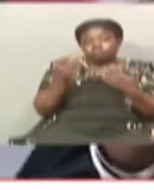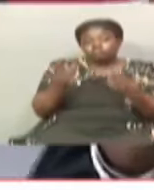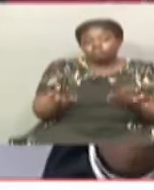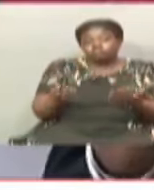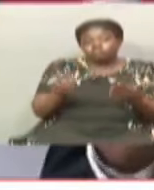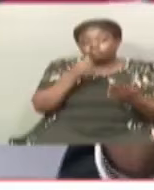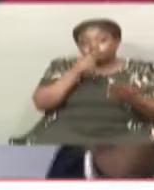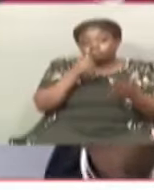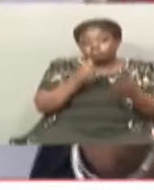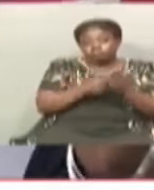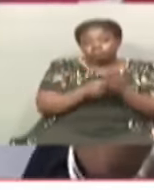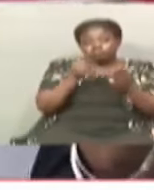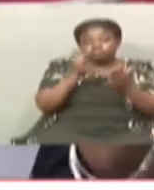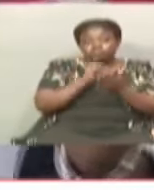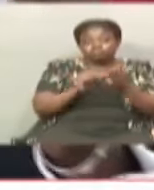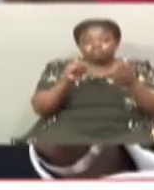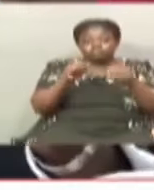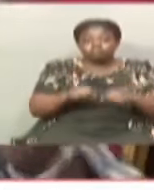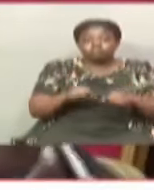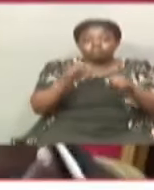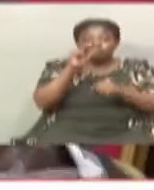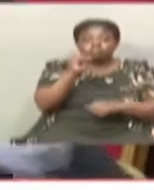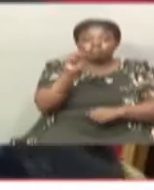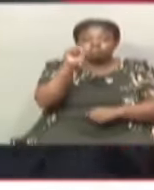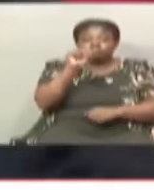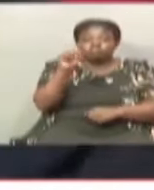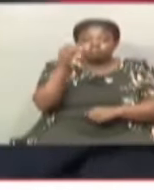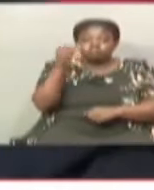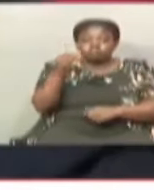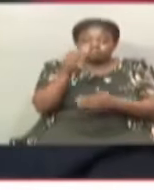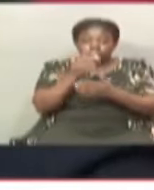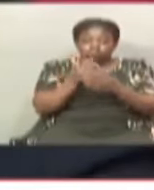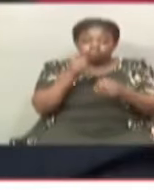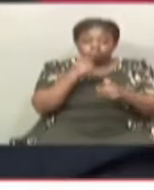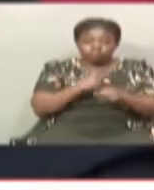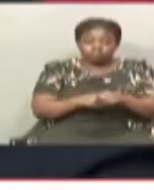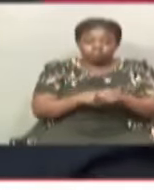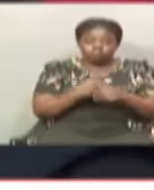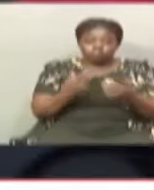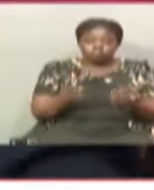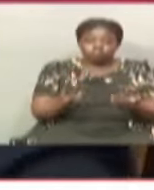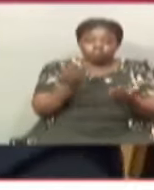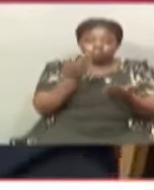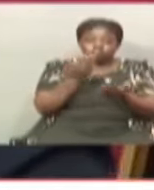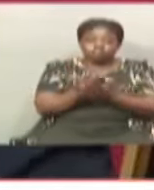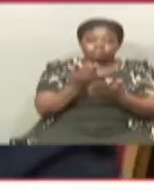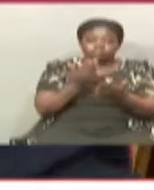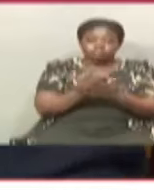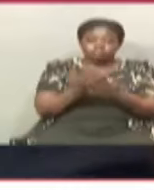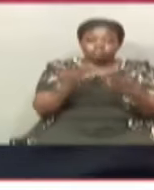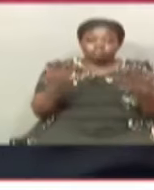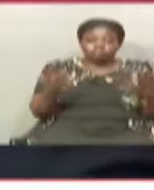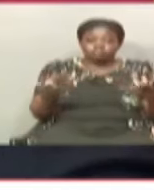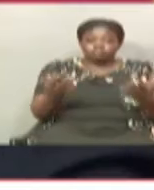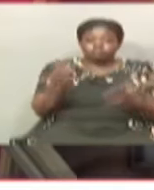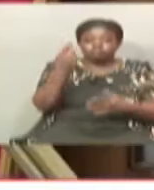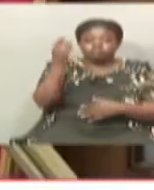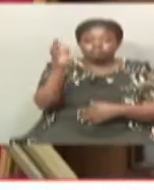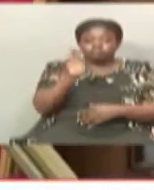aliko ebbaluwa gye yawandiikira ssenkulu w'ekitabu kino ow'ekiseera Dr. Patrick Ayota ng'amusaba ensimbi akawumbi